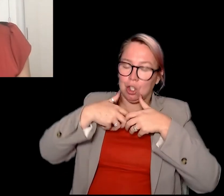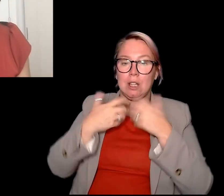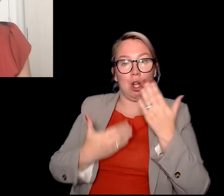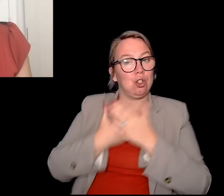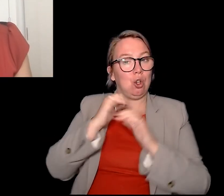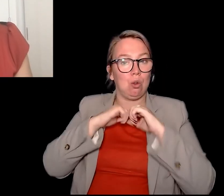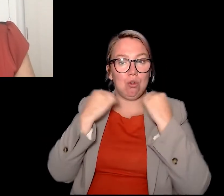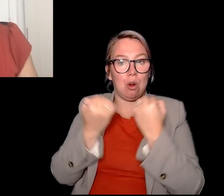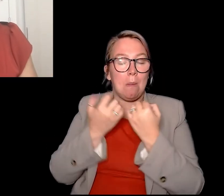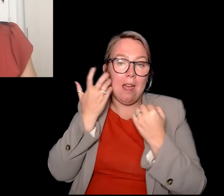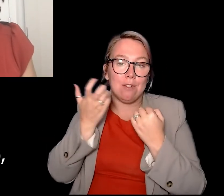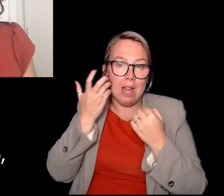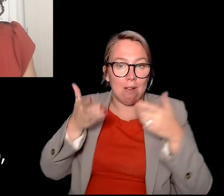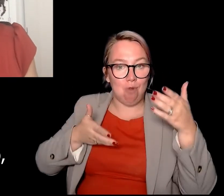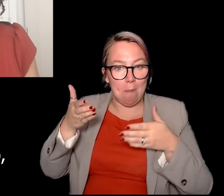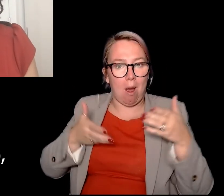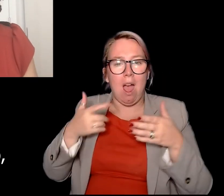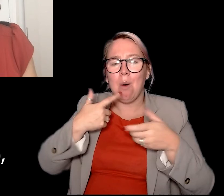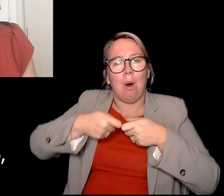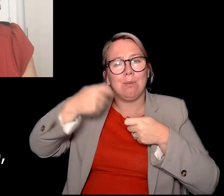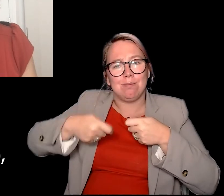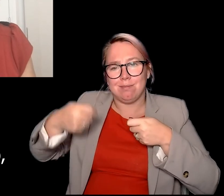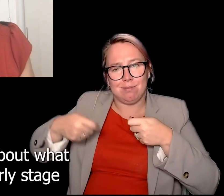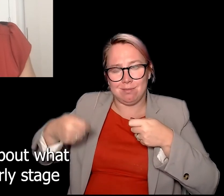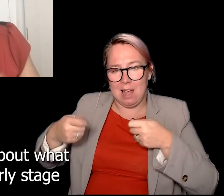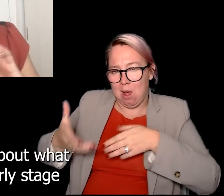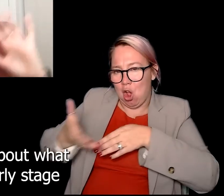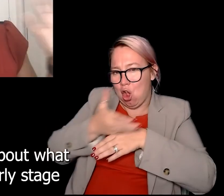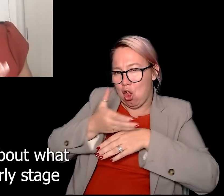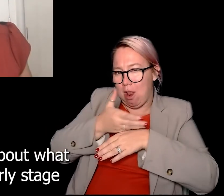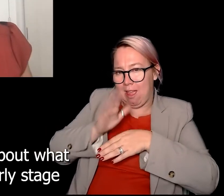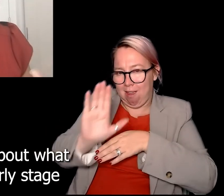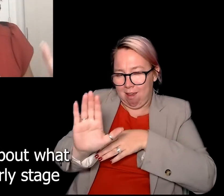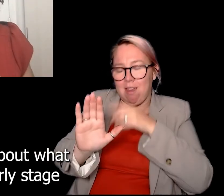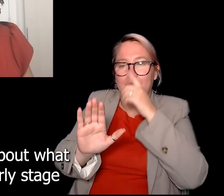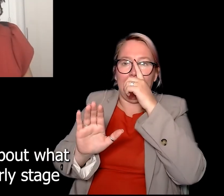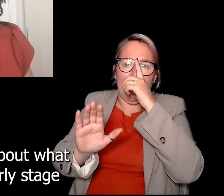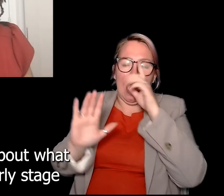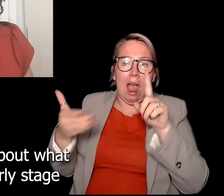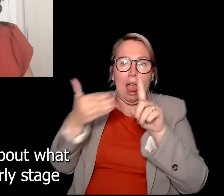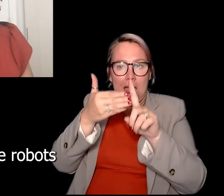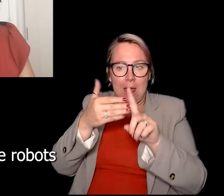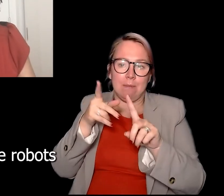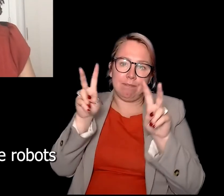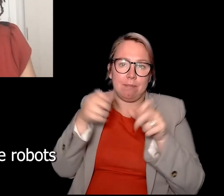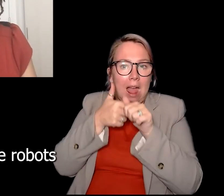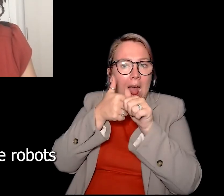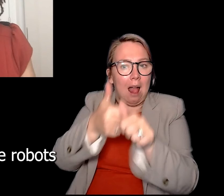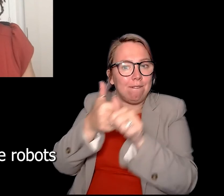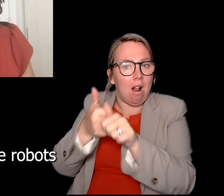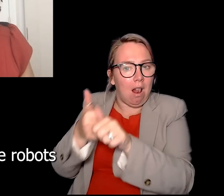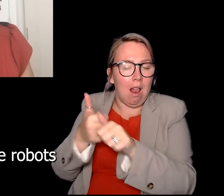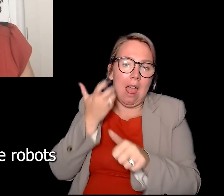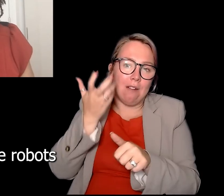concerns, valid concerns. So we're a new group, Everyday Robots, and I won't speak too much about what we're doing because it's very, very early stage, but our goal really